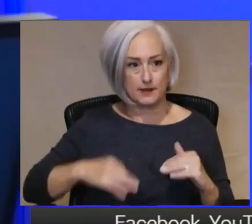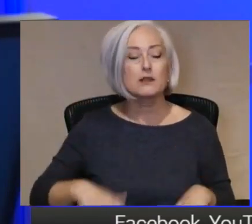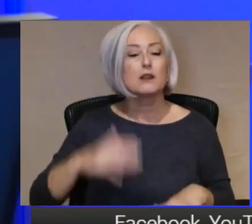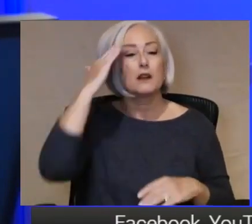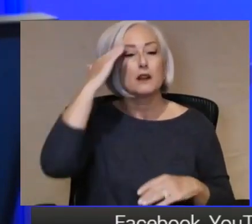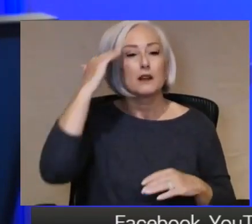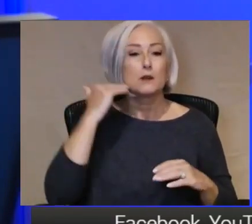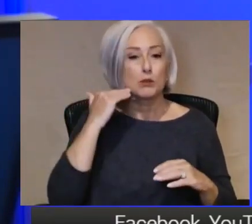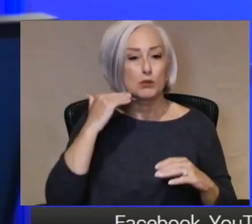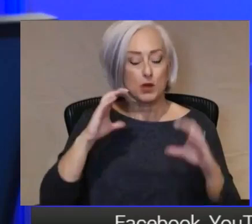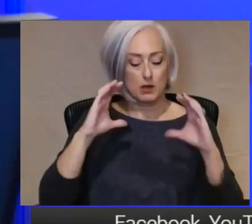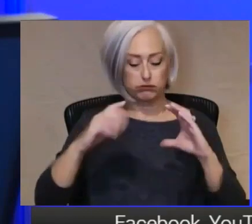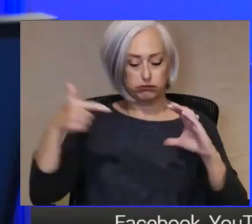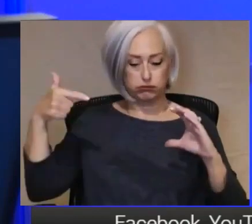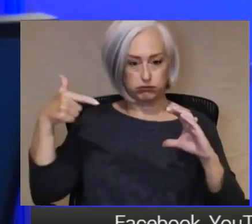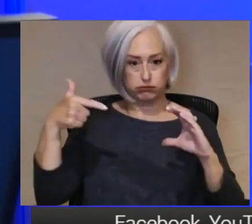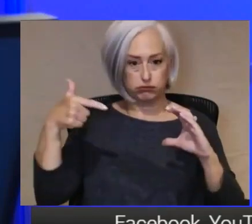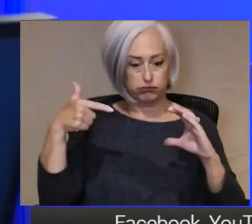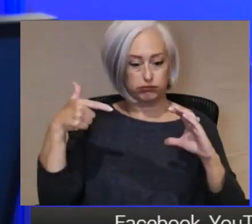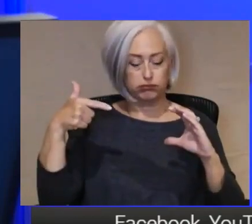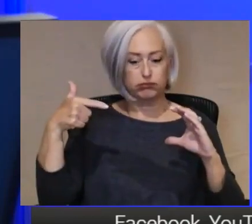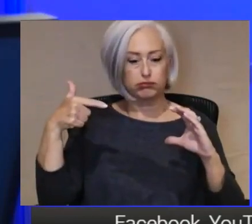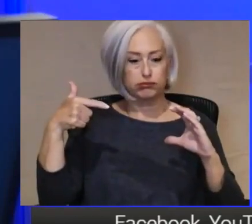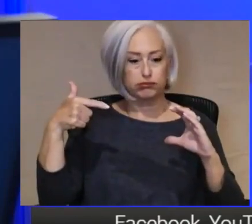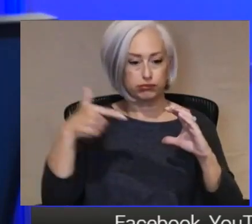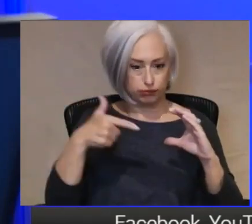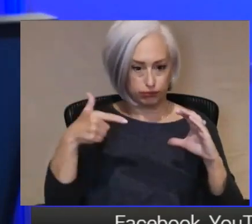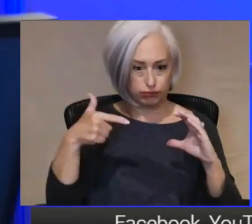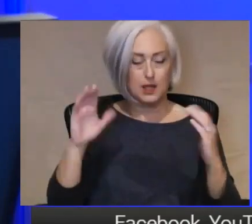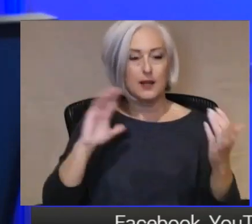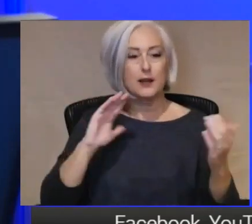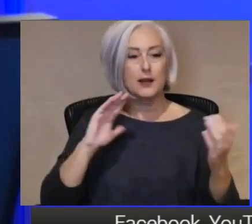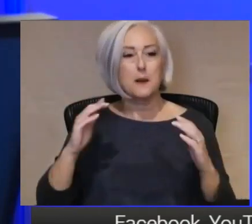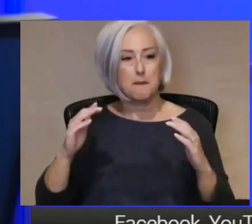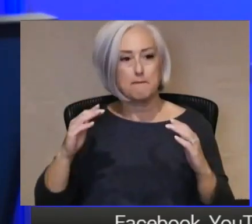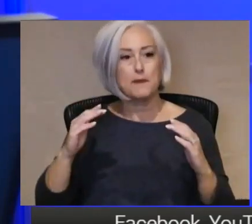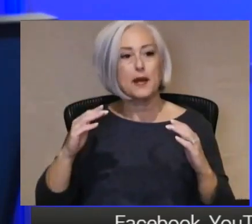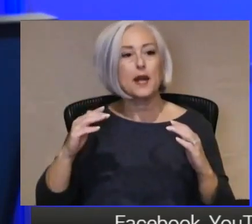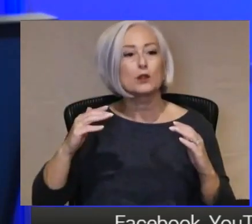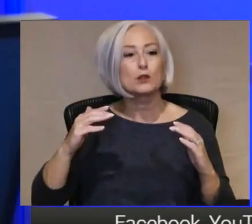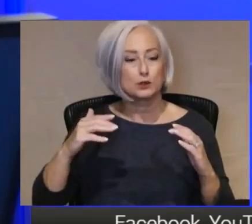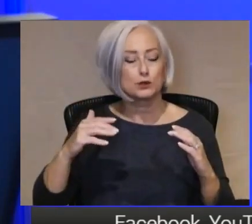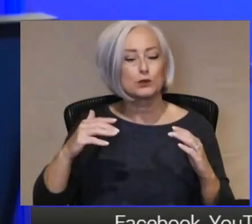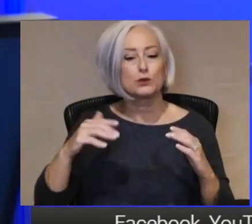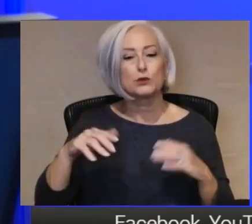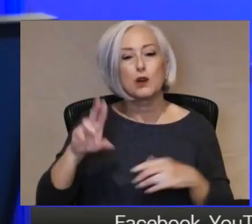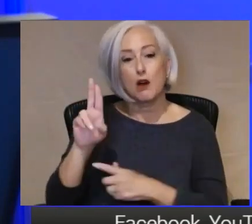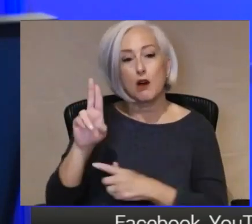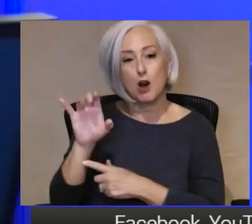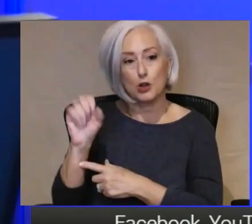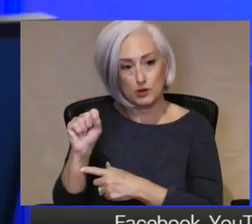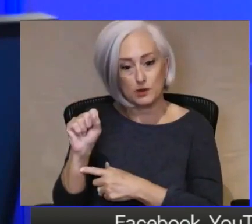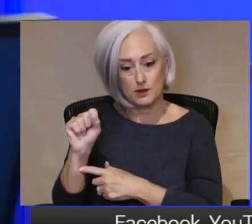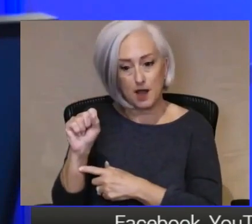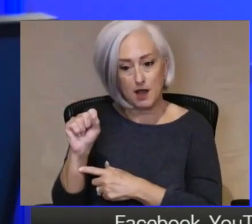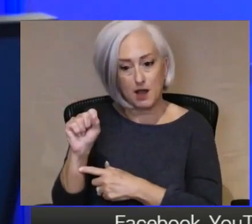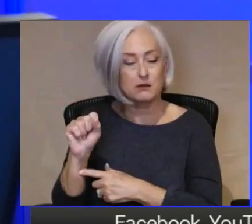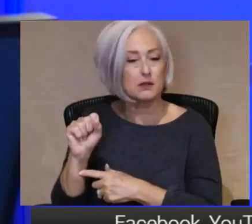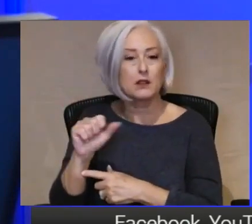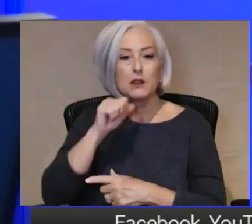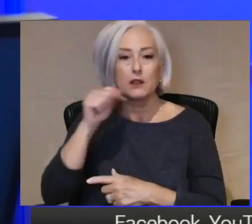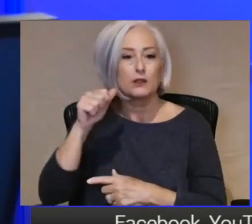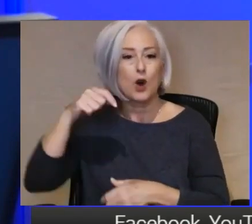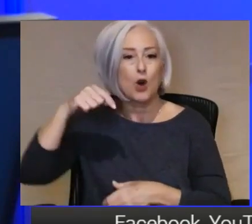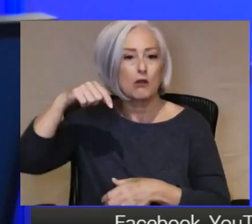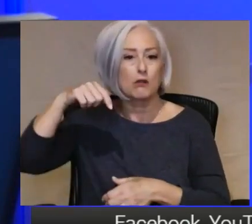not creating a lesion. But the negatives are you have a hardware in place, you're drilling holes, there's more risk of having bleeds and